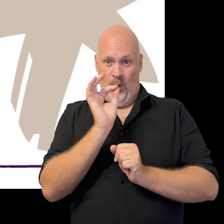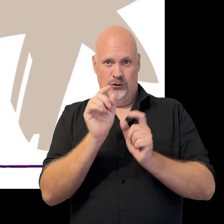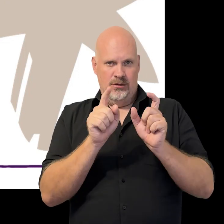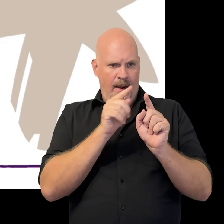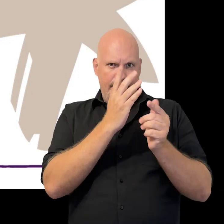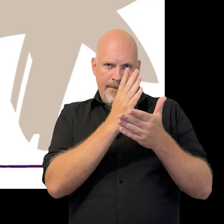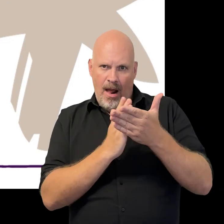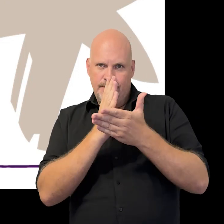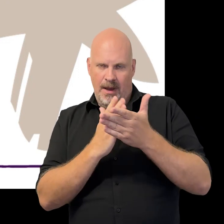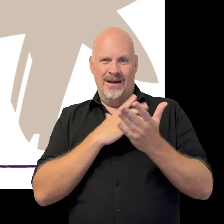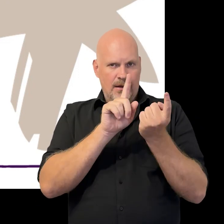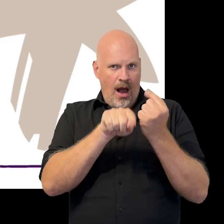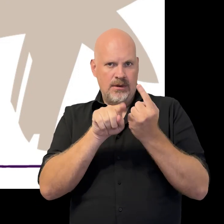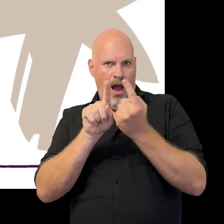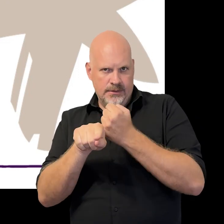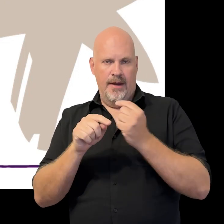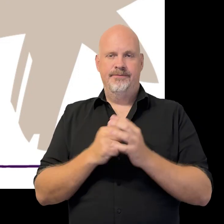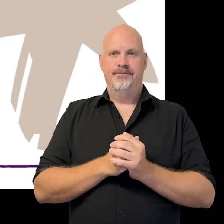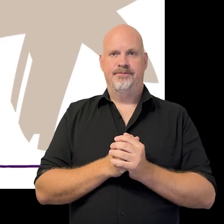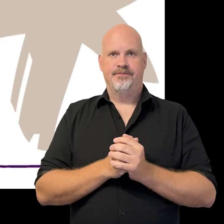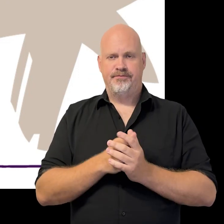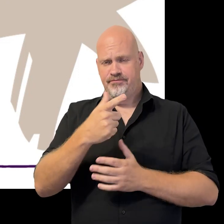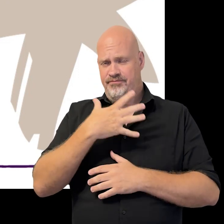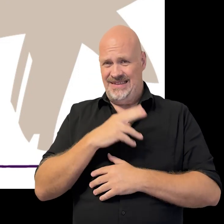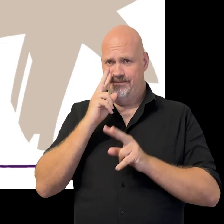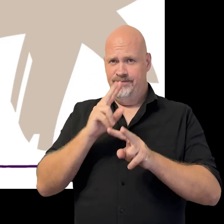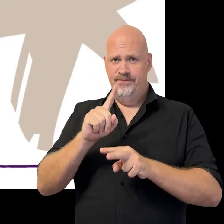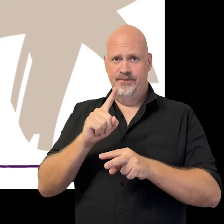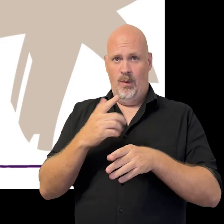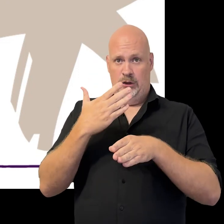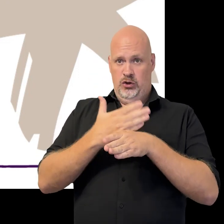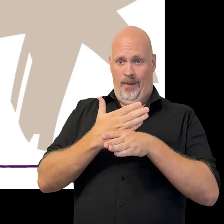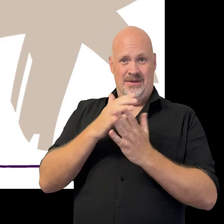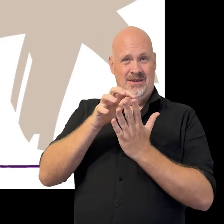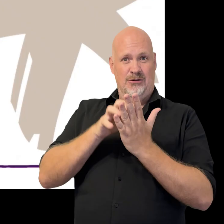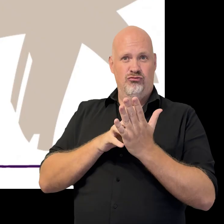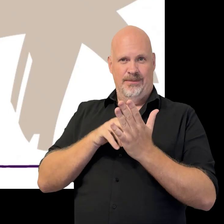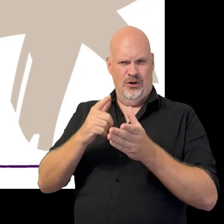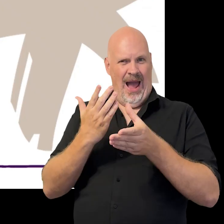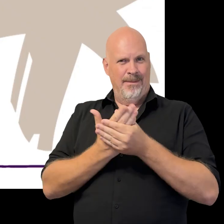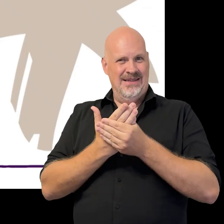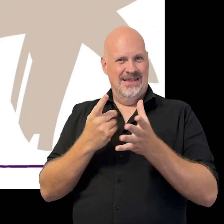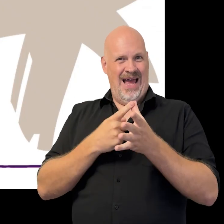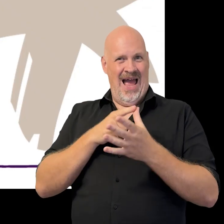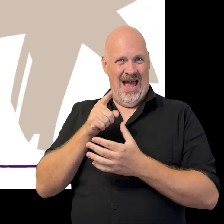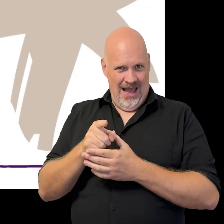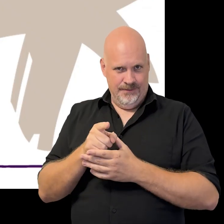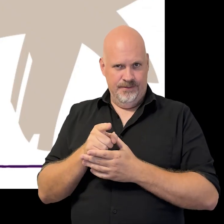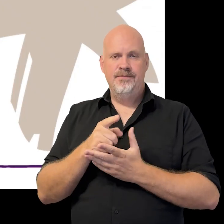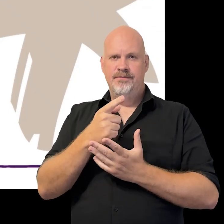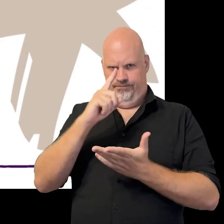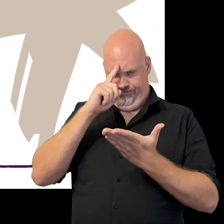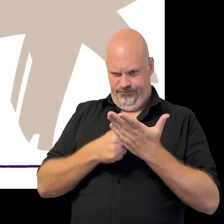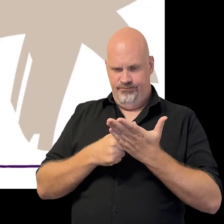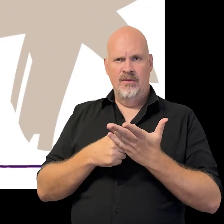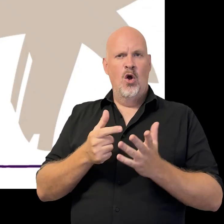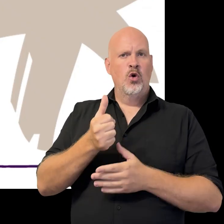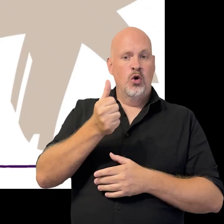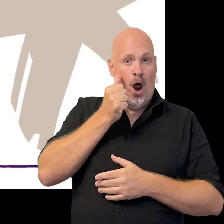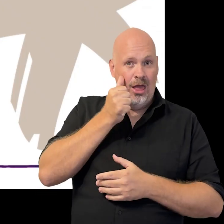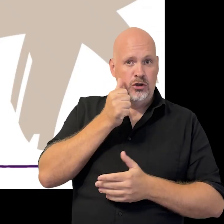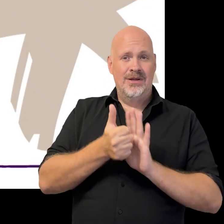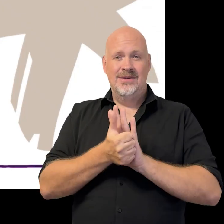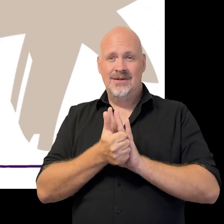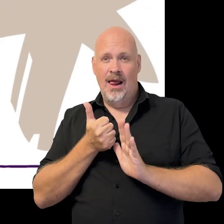because attraction of talent is difficult. You might look at how to develop a more